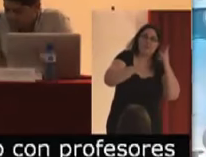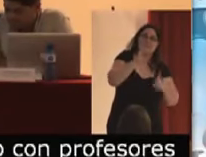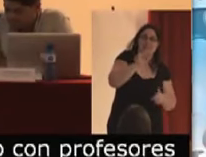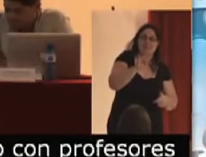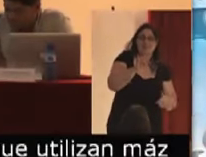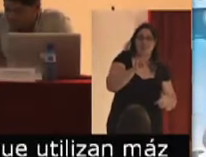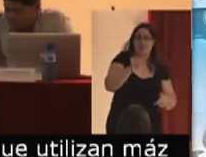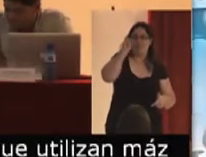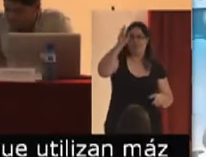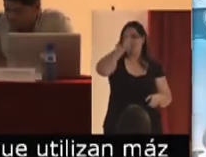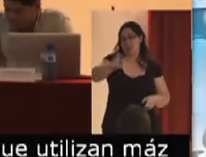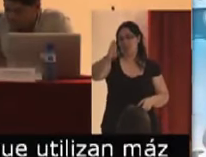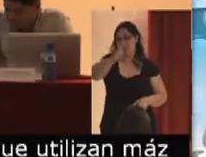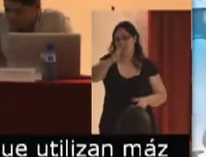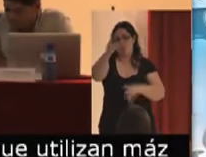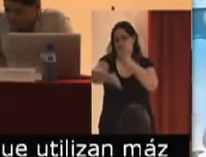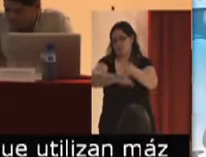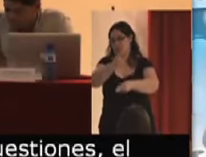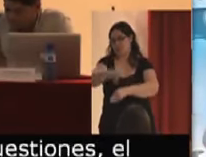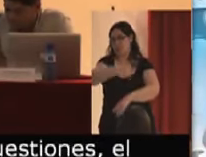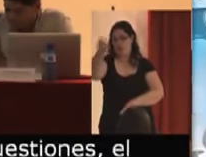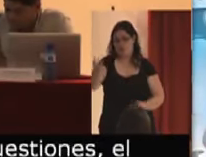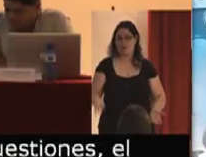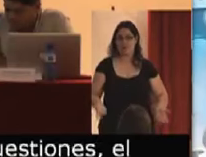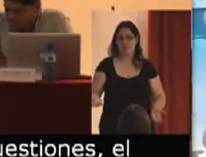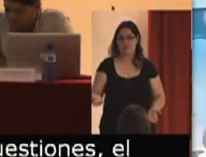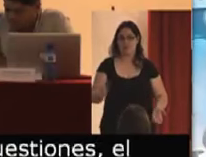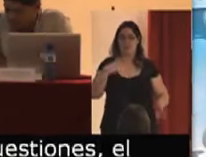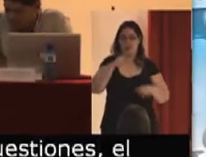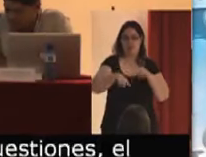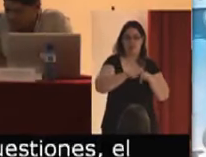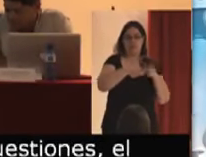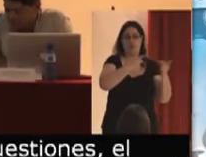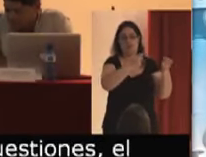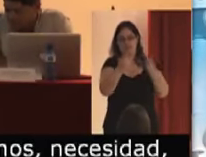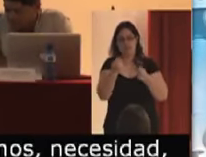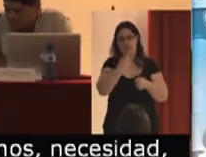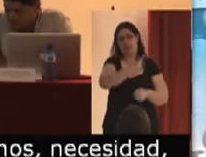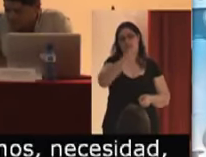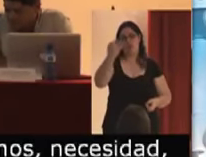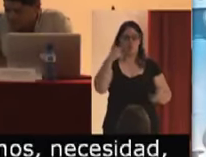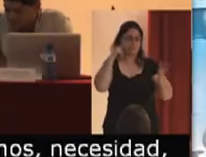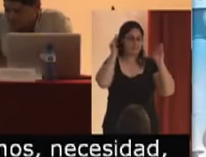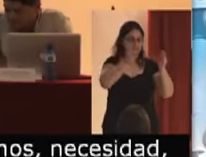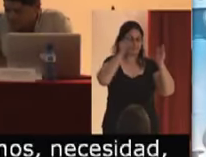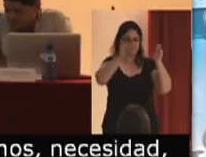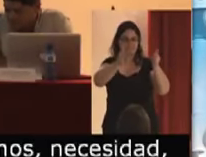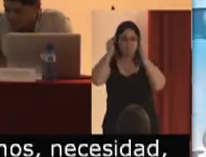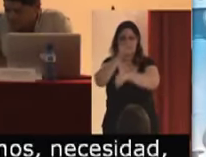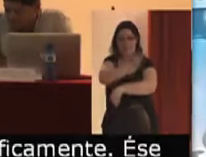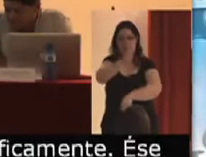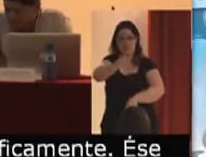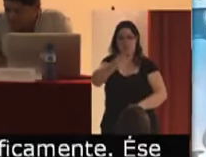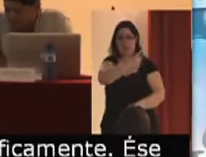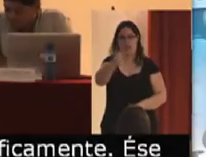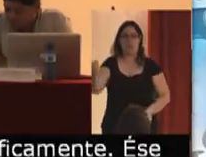IT than us, we have discussed with them the needs, and each needs to be